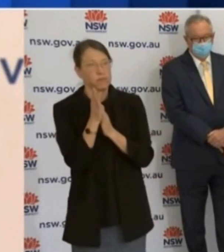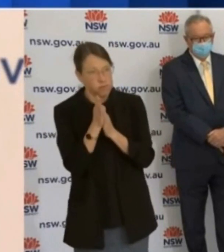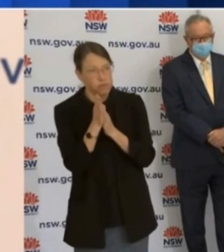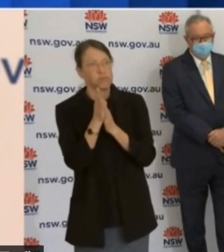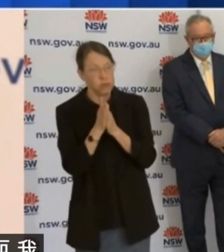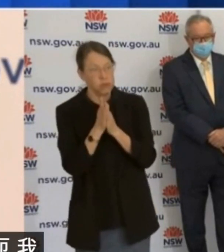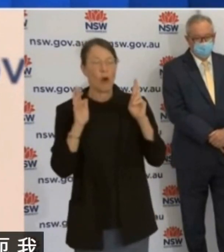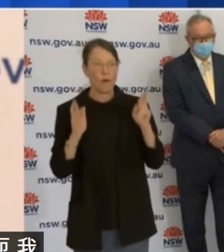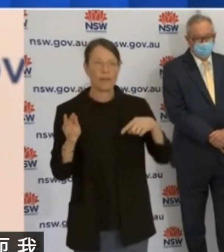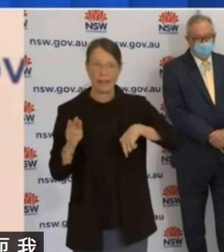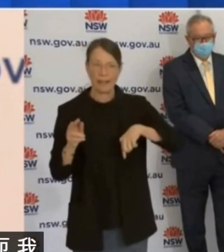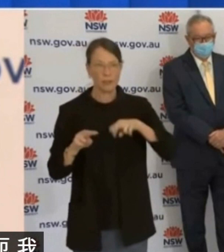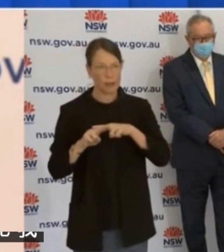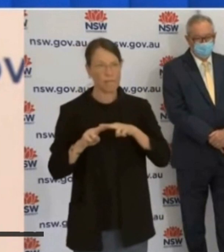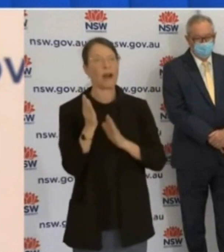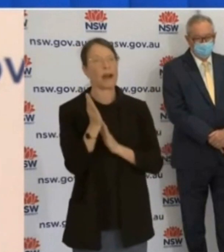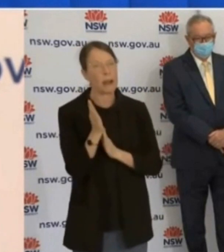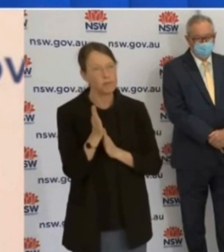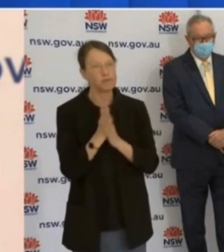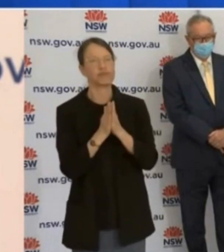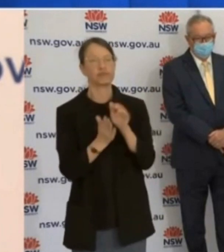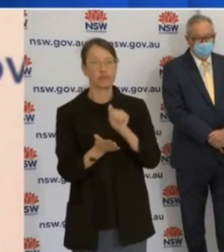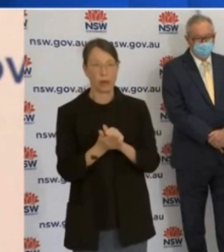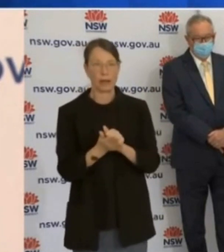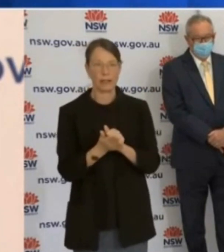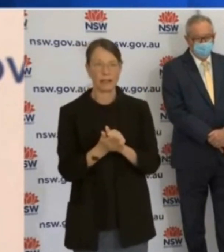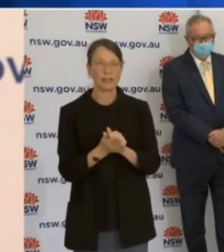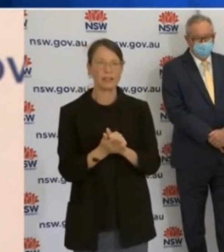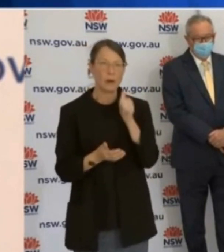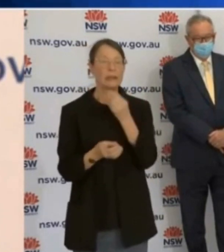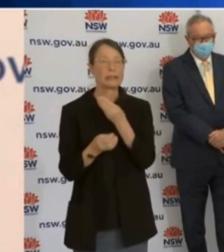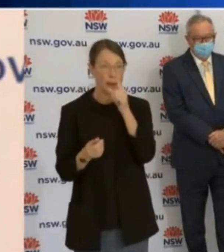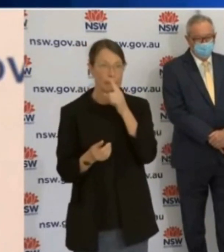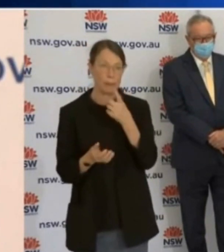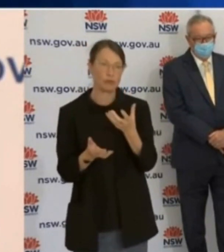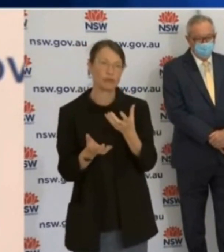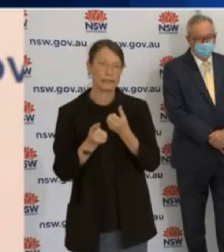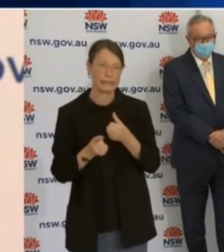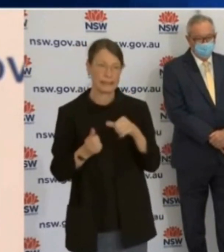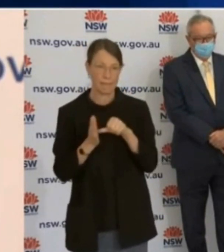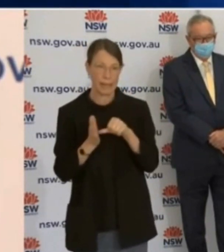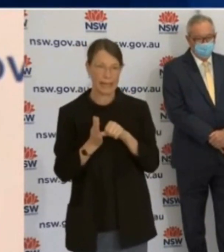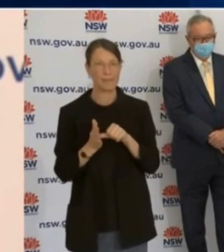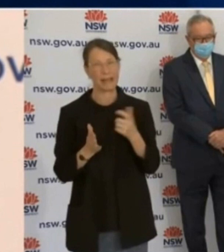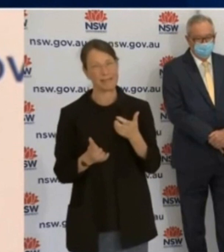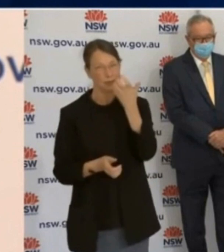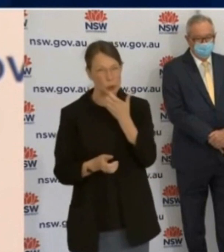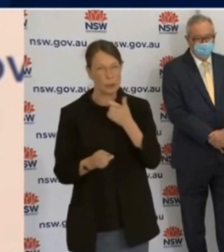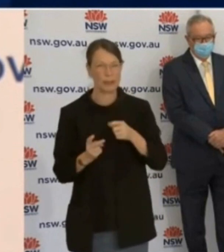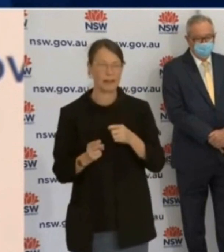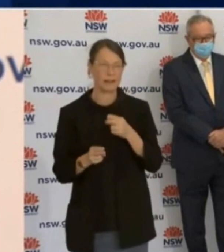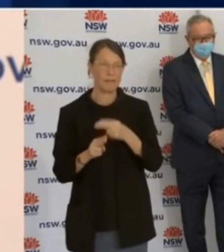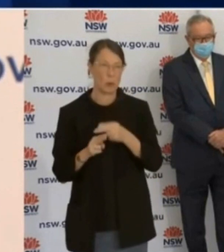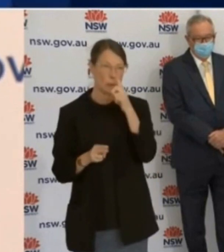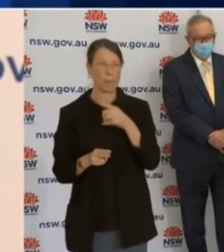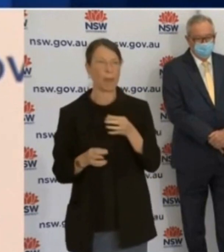appreciate a number have received their grants, and can I apologise to those who've experienced delays or frustration.